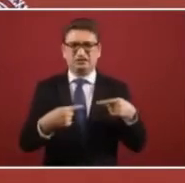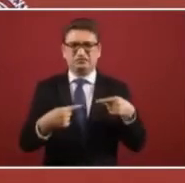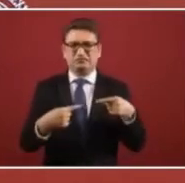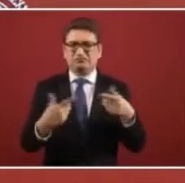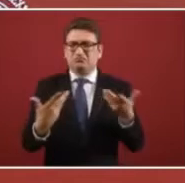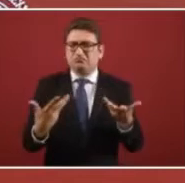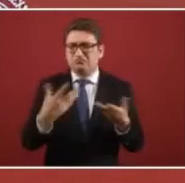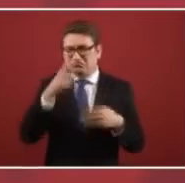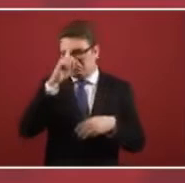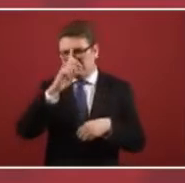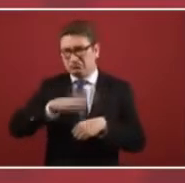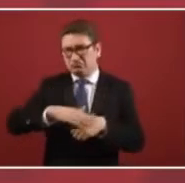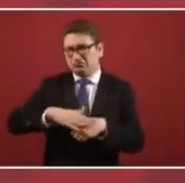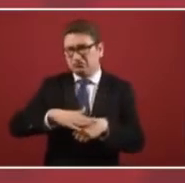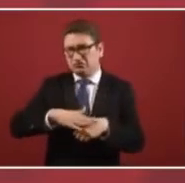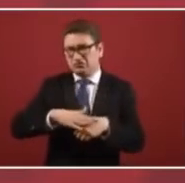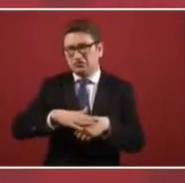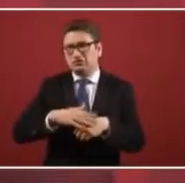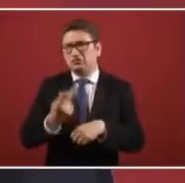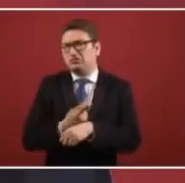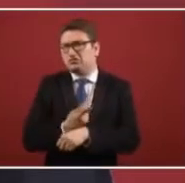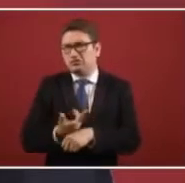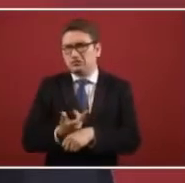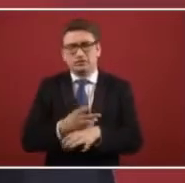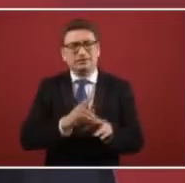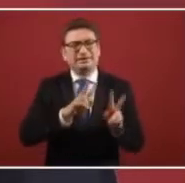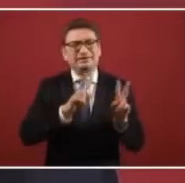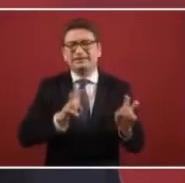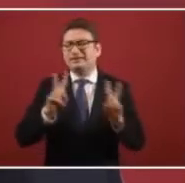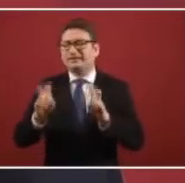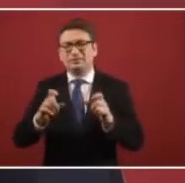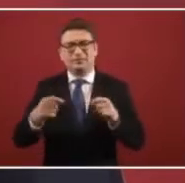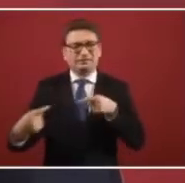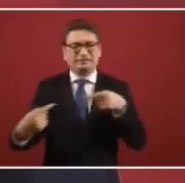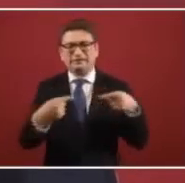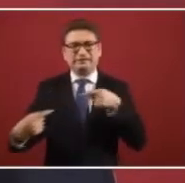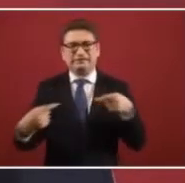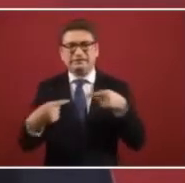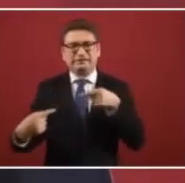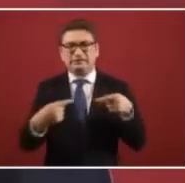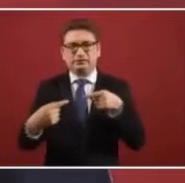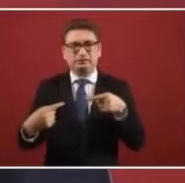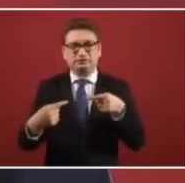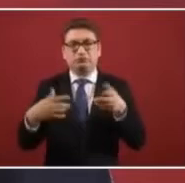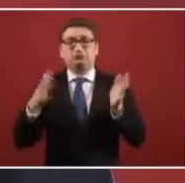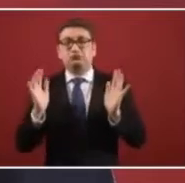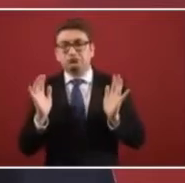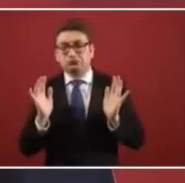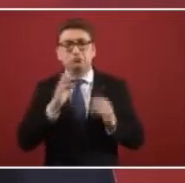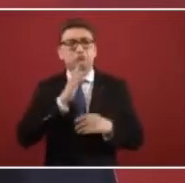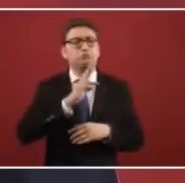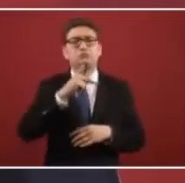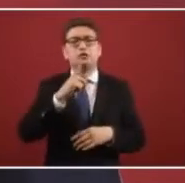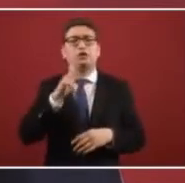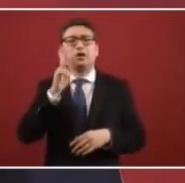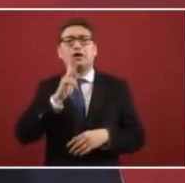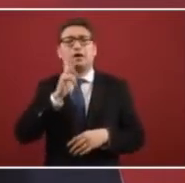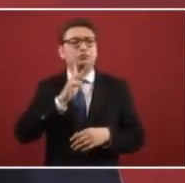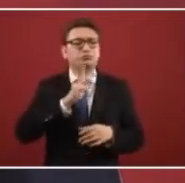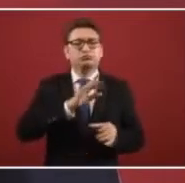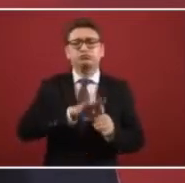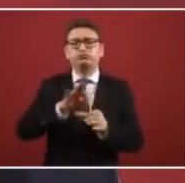the recommendable thing, when there's discrepancies regarding matters, the better thing is, the